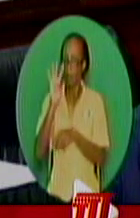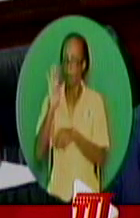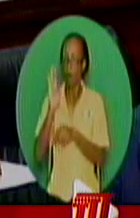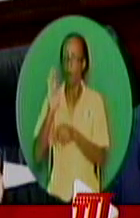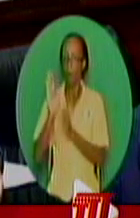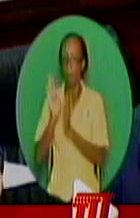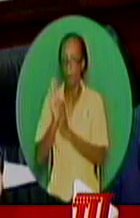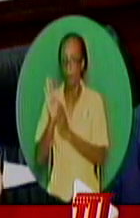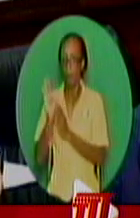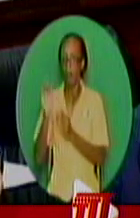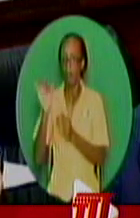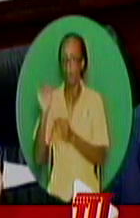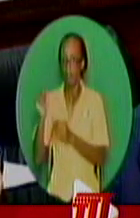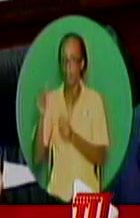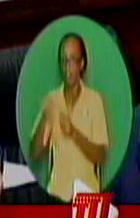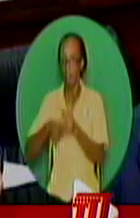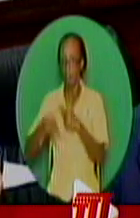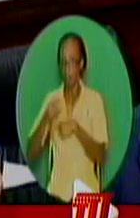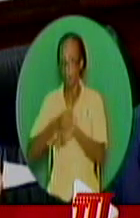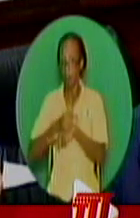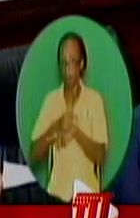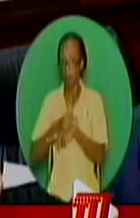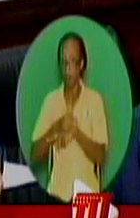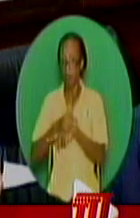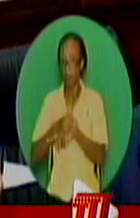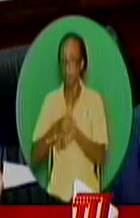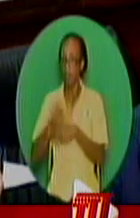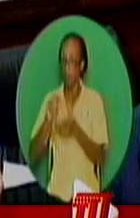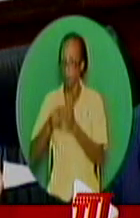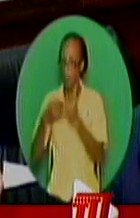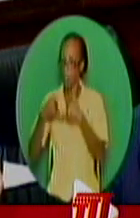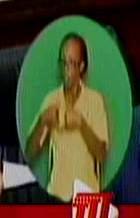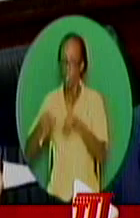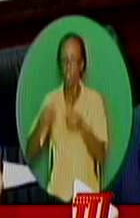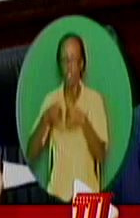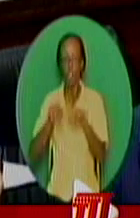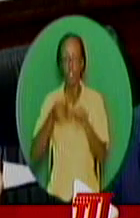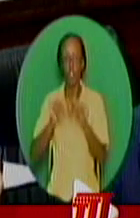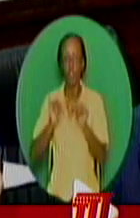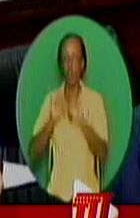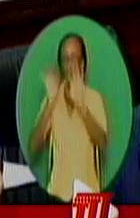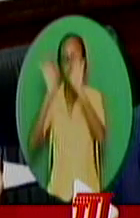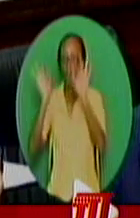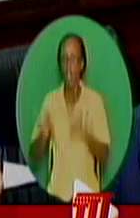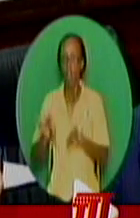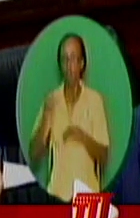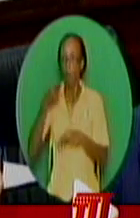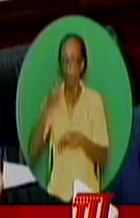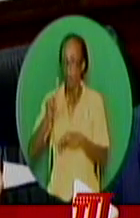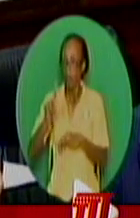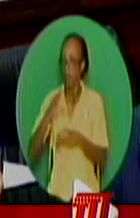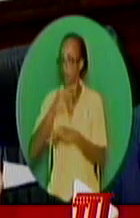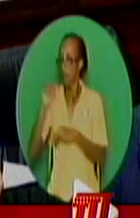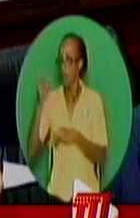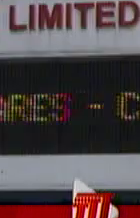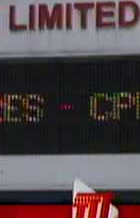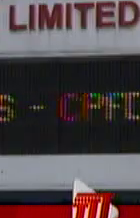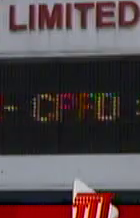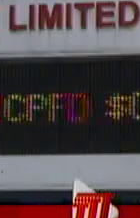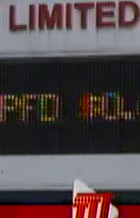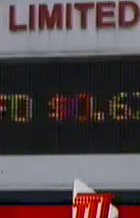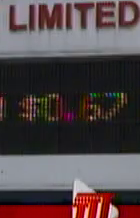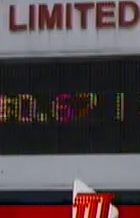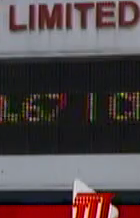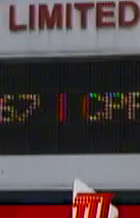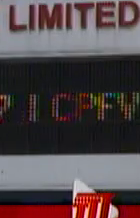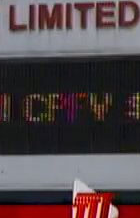per day. The level of supply to keep our petrochemical plants and LNG trains at optimum operational efficiency.